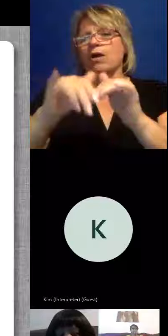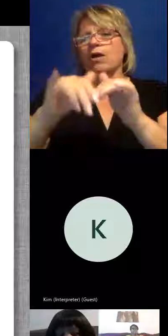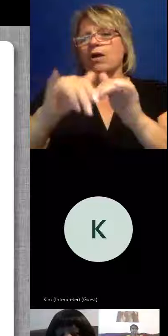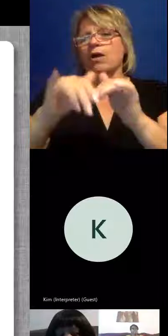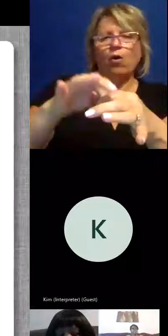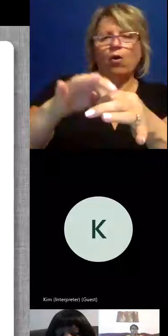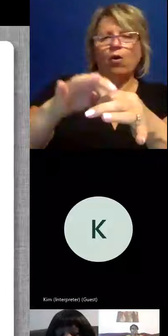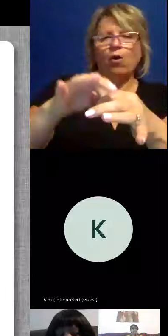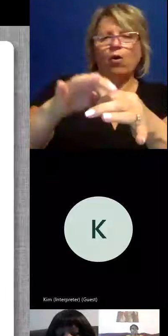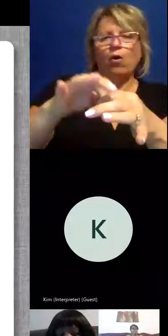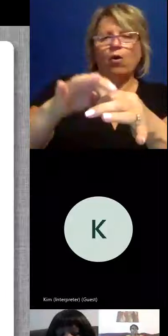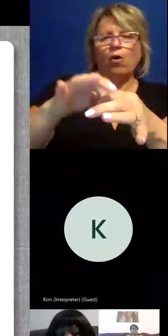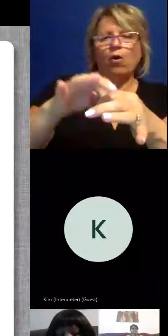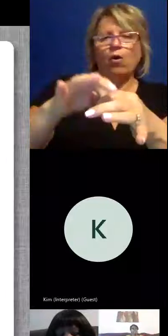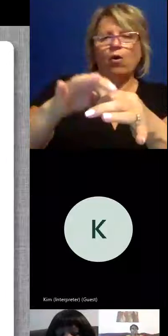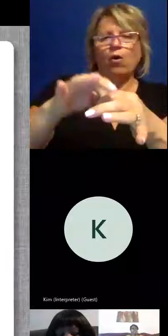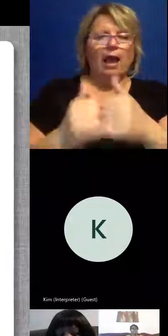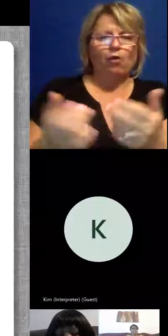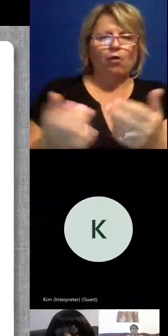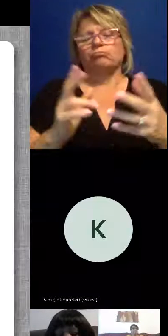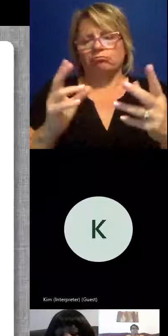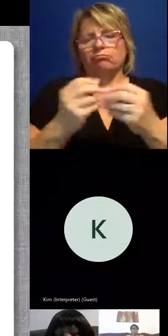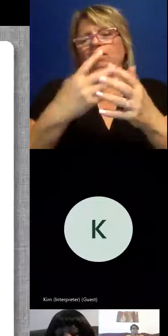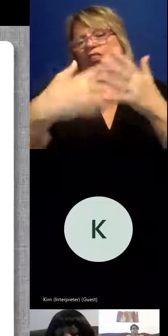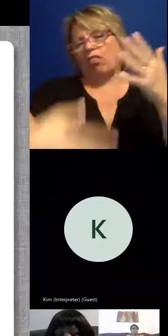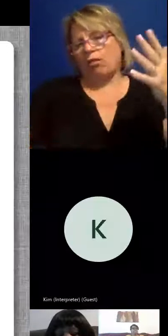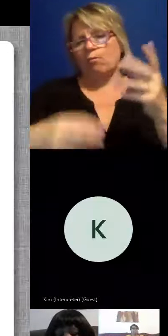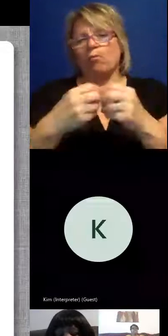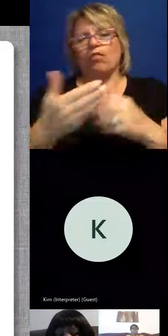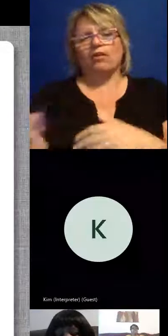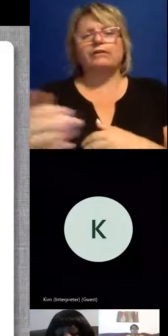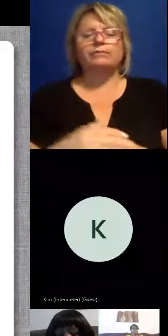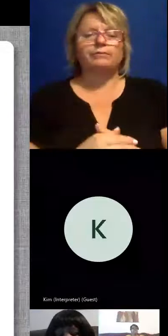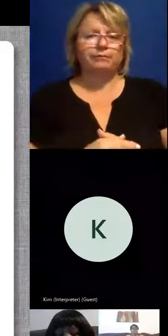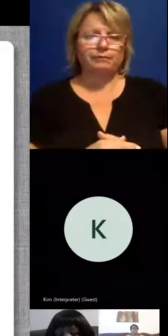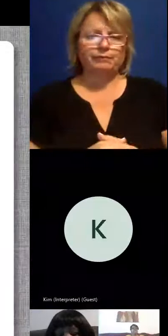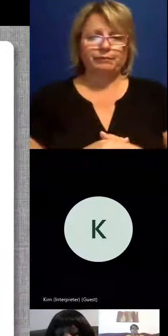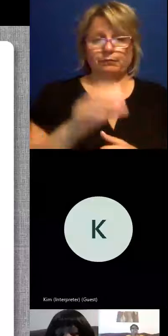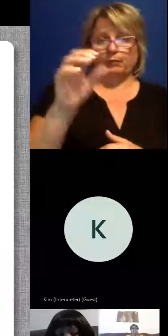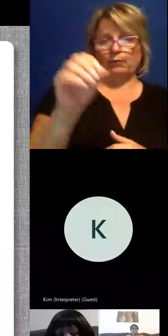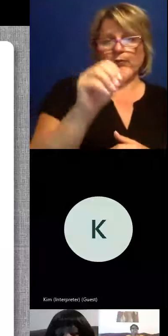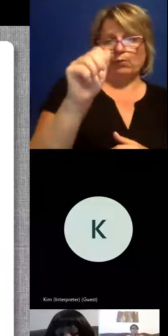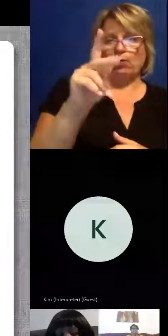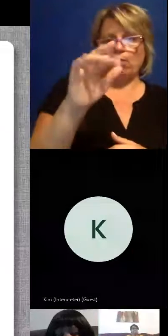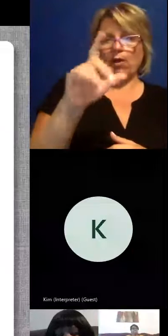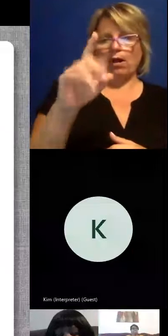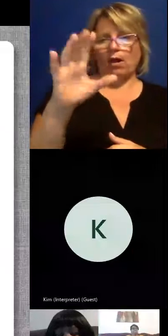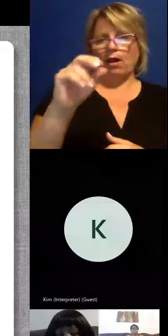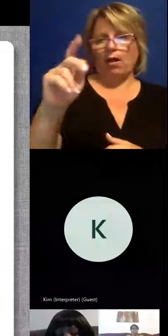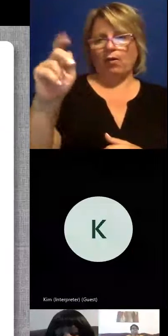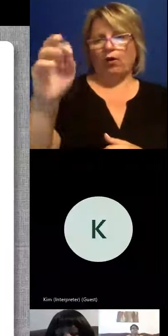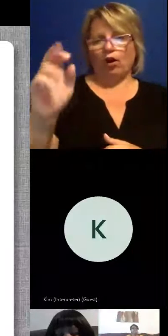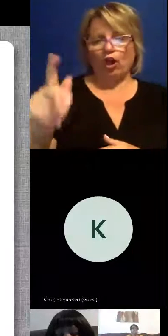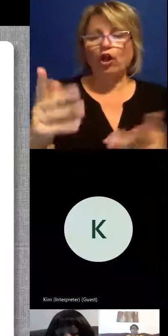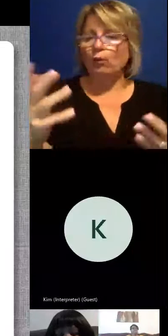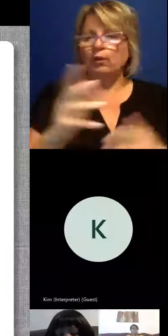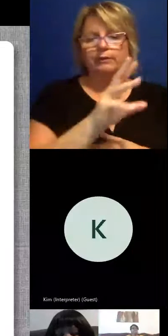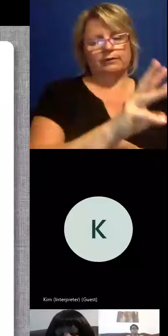how to register, and much more. Oakland County Clerk is